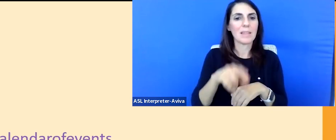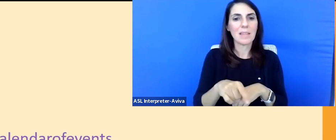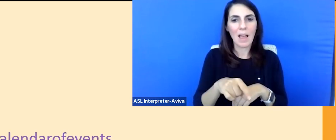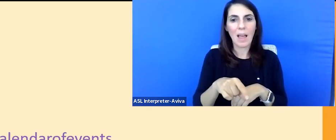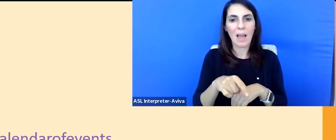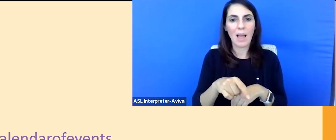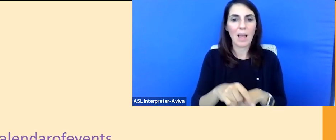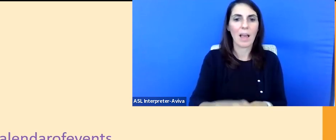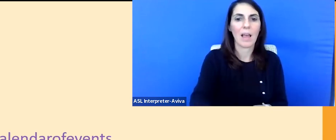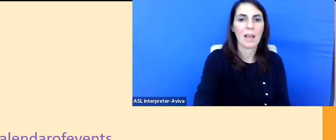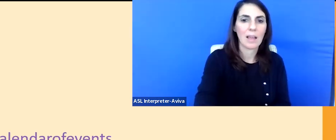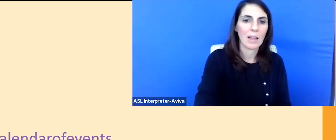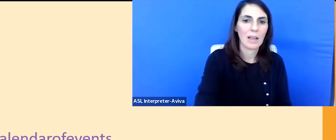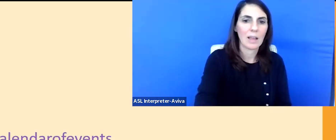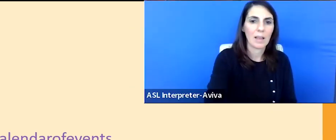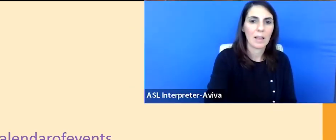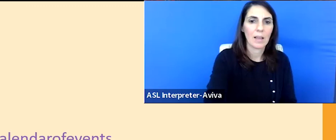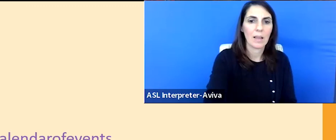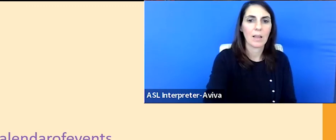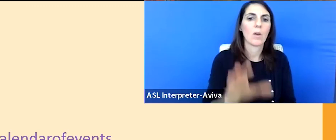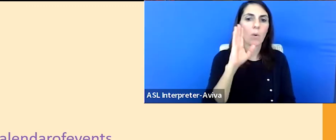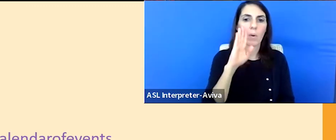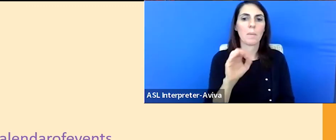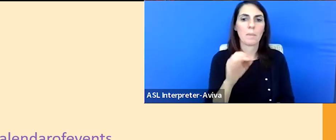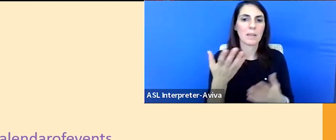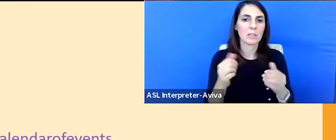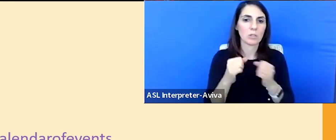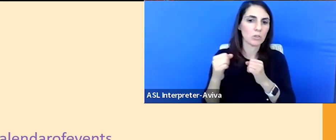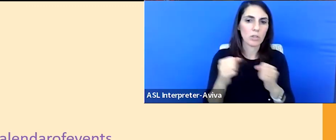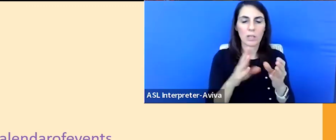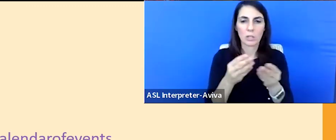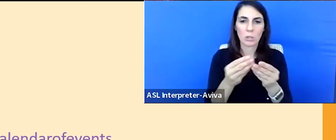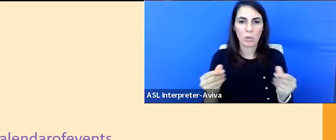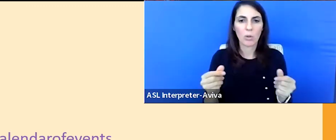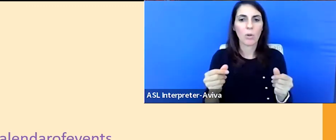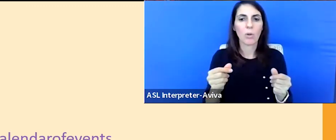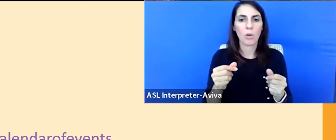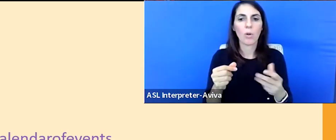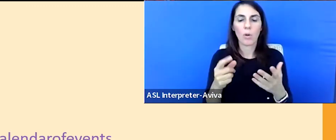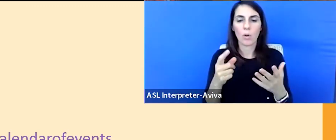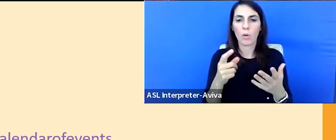about strategies and solutions to care, or to take care of your mental health.